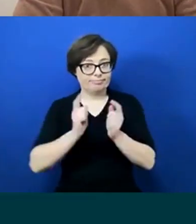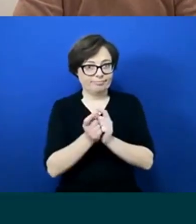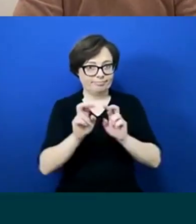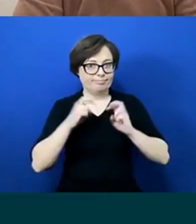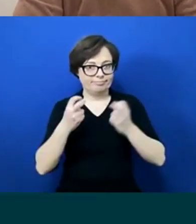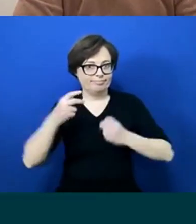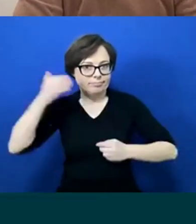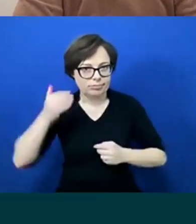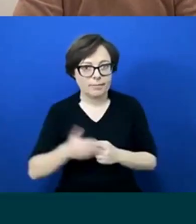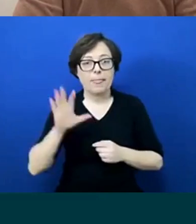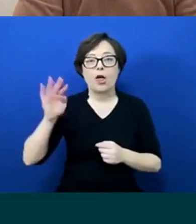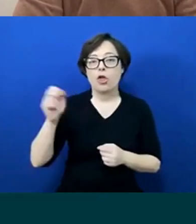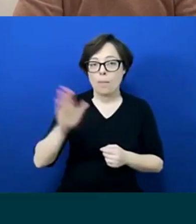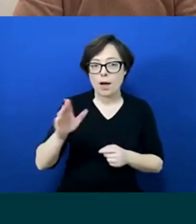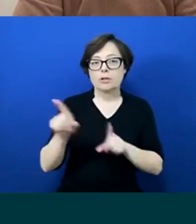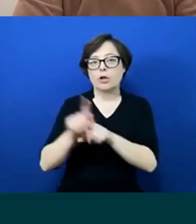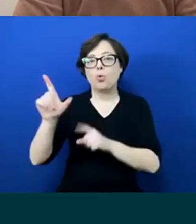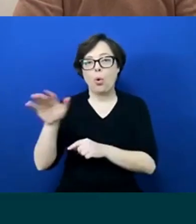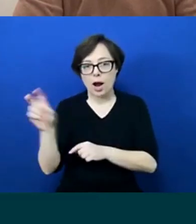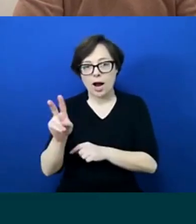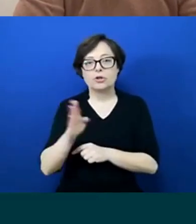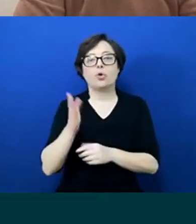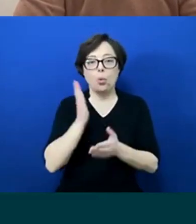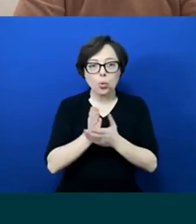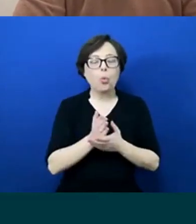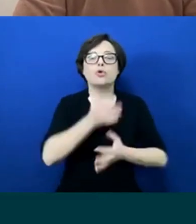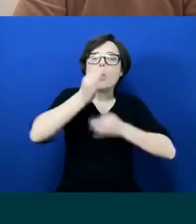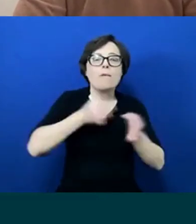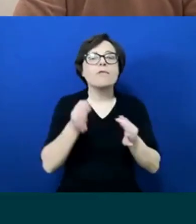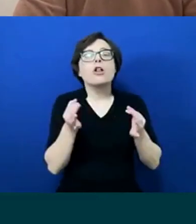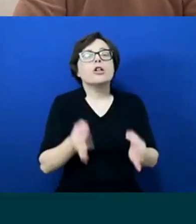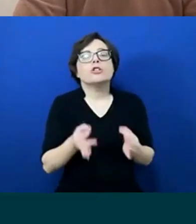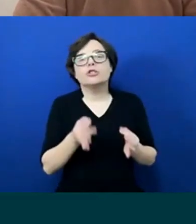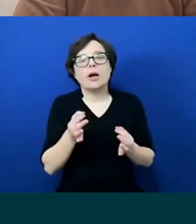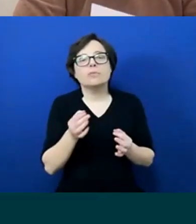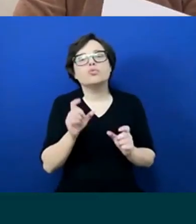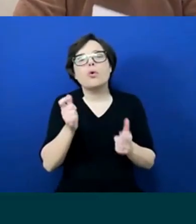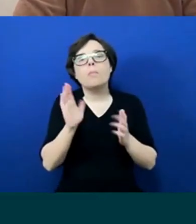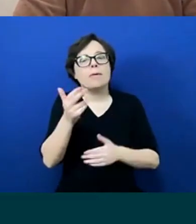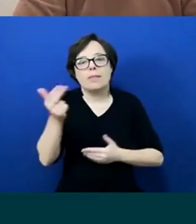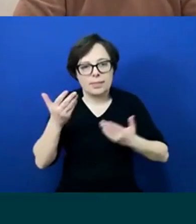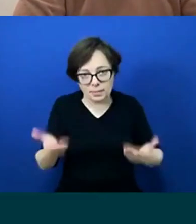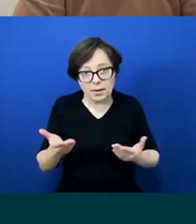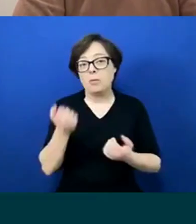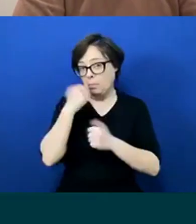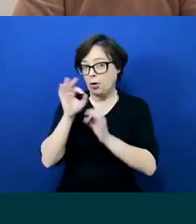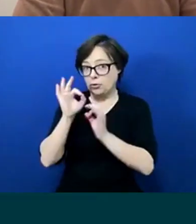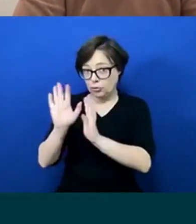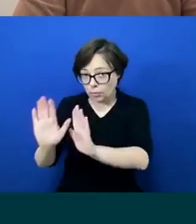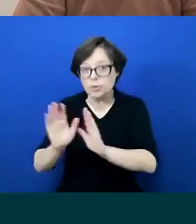or the content of the seminar quite very well, so I'm just trying to give some further